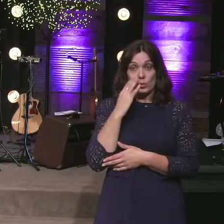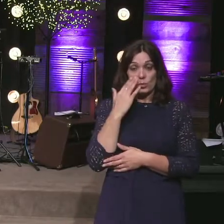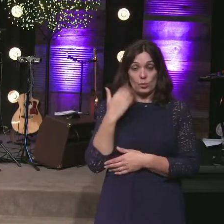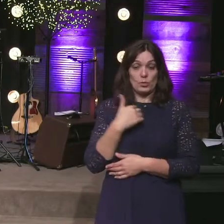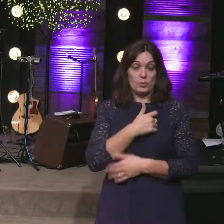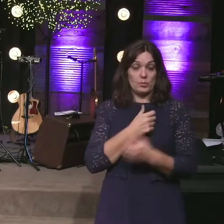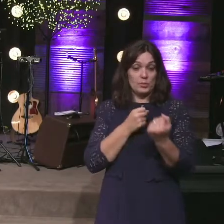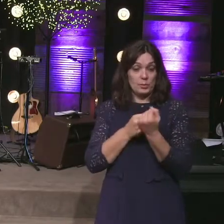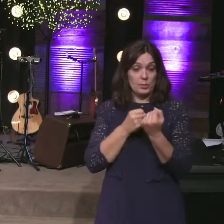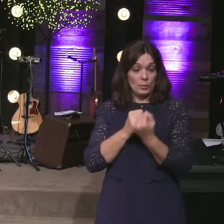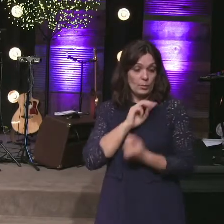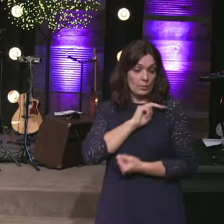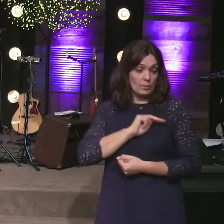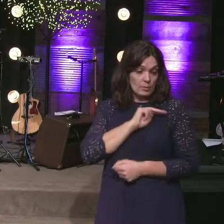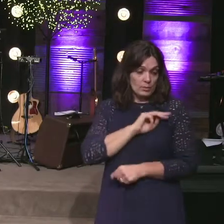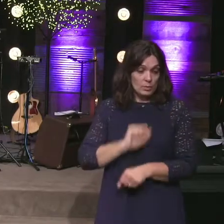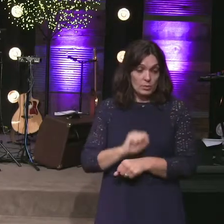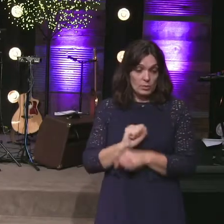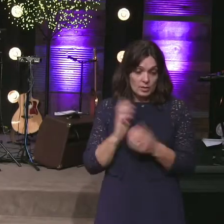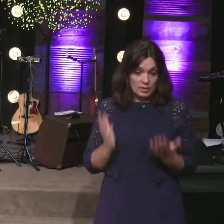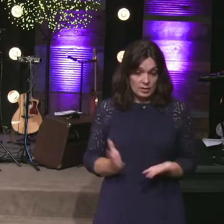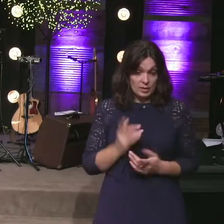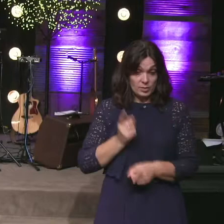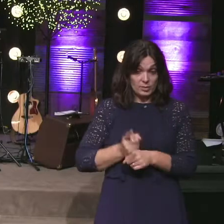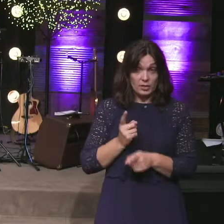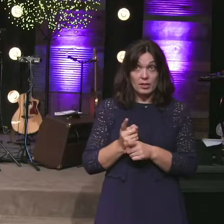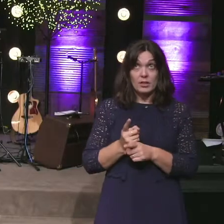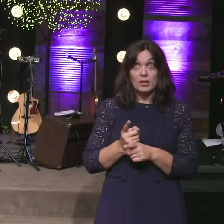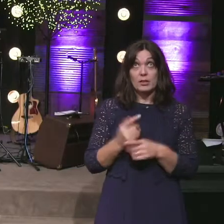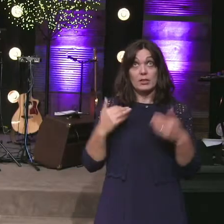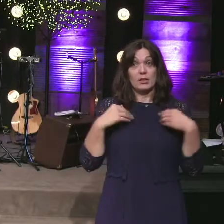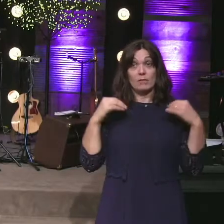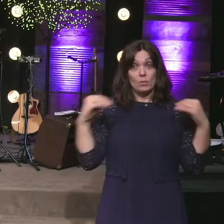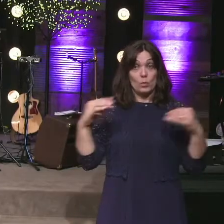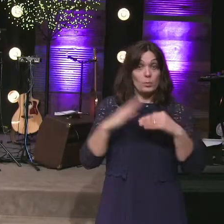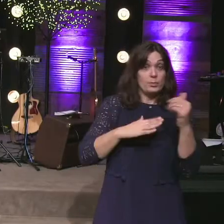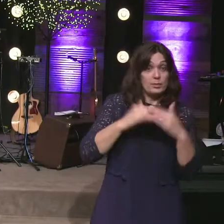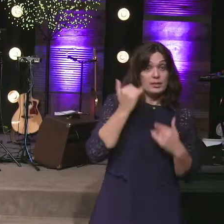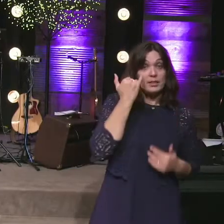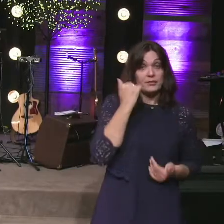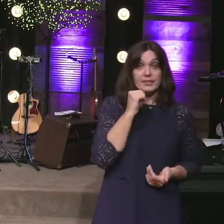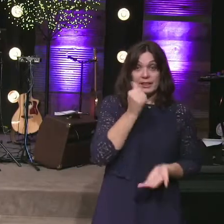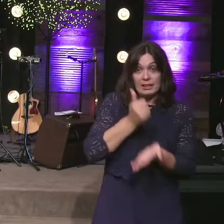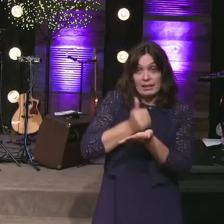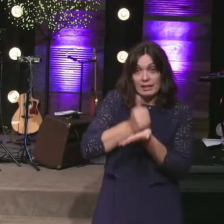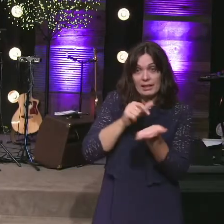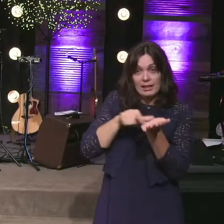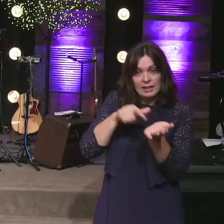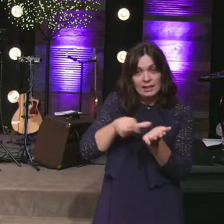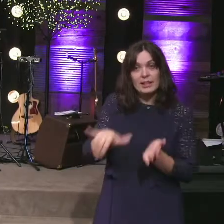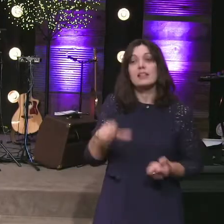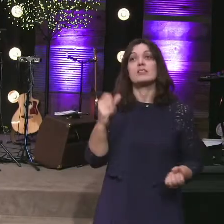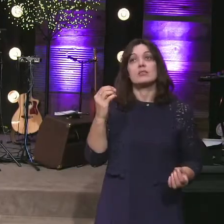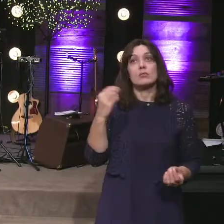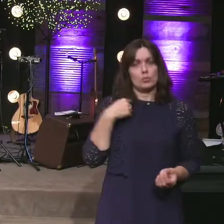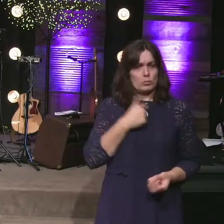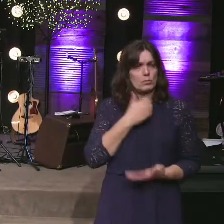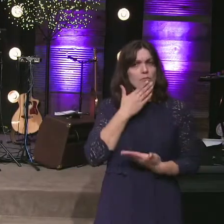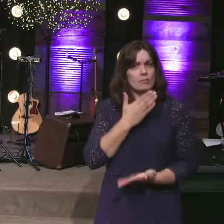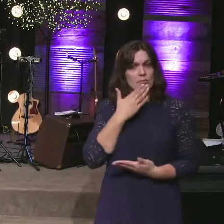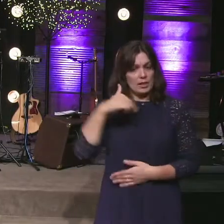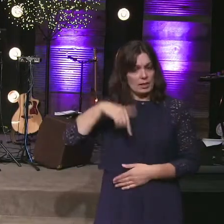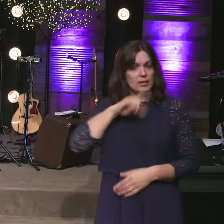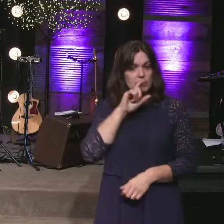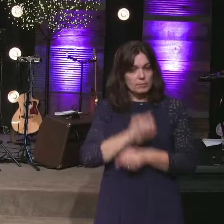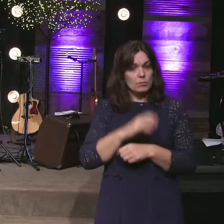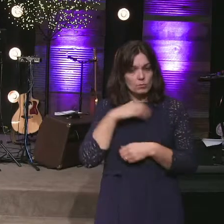work of the ministry. I mean, we would not have a building if we did not. And so we're thankful. This is a giving church. We're